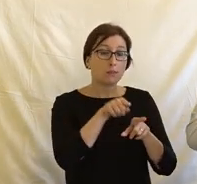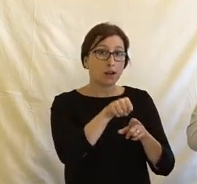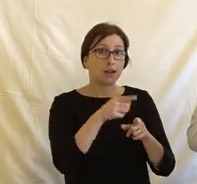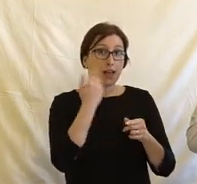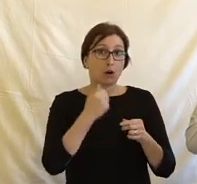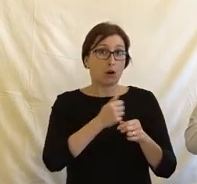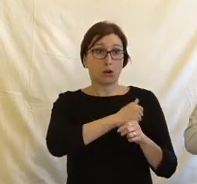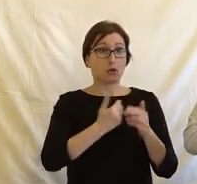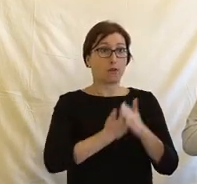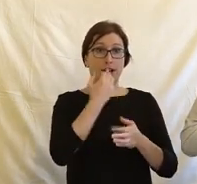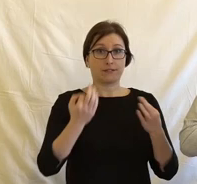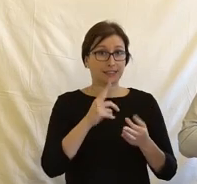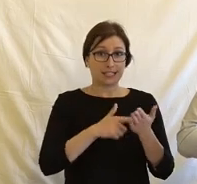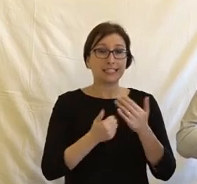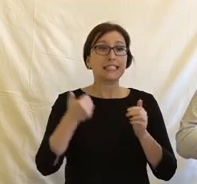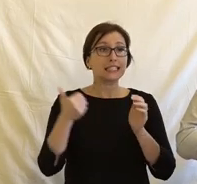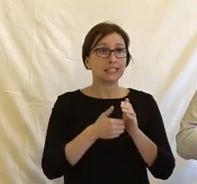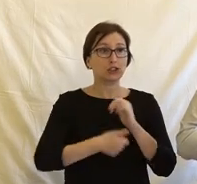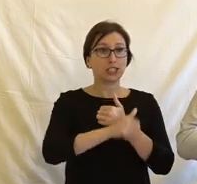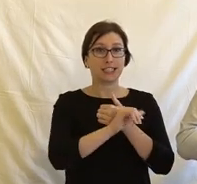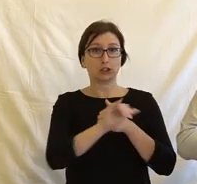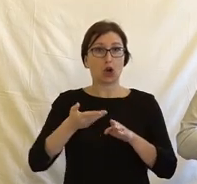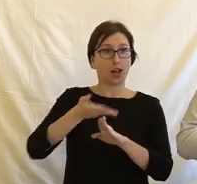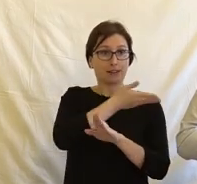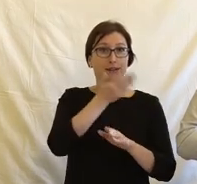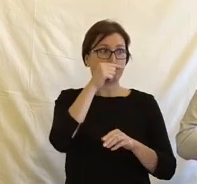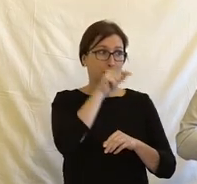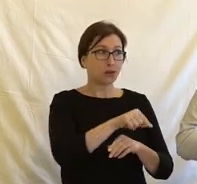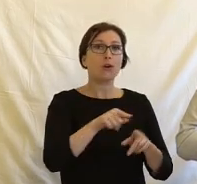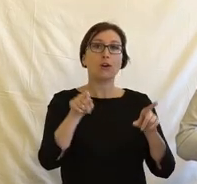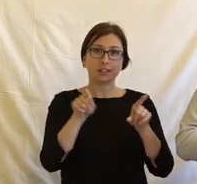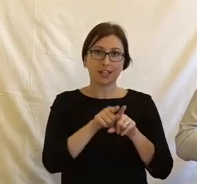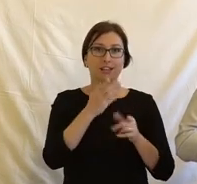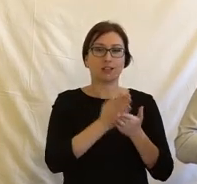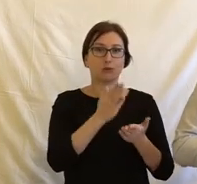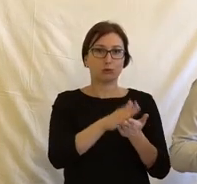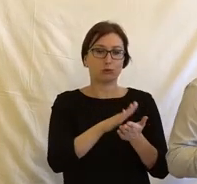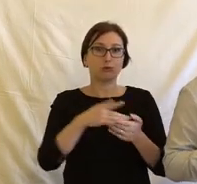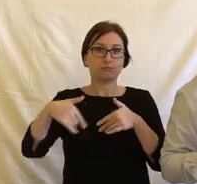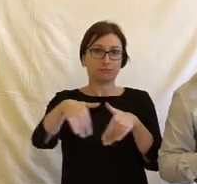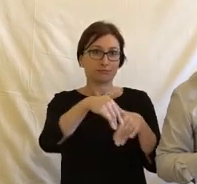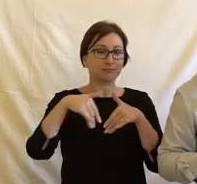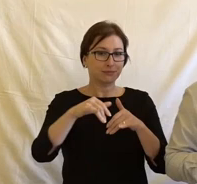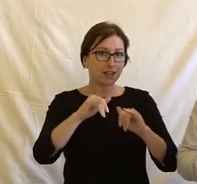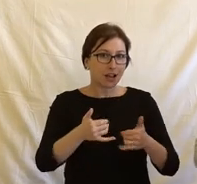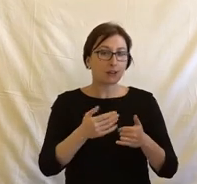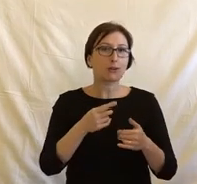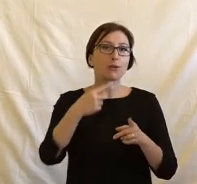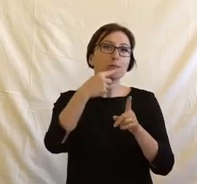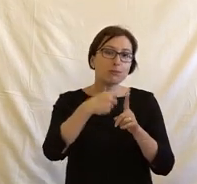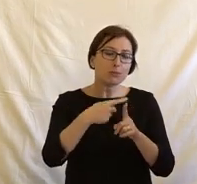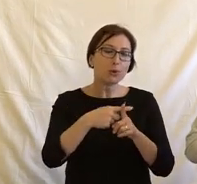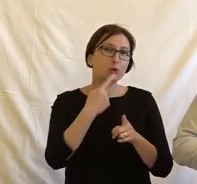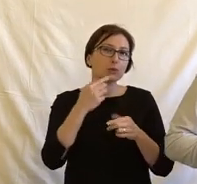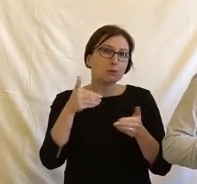tady už v 16. století. A je stále přítomný. Potřebujeme k němu přikročit novým